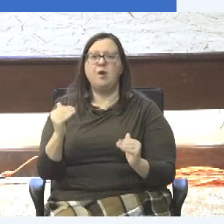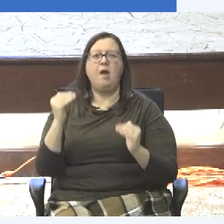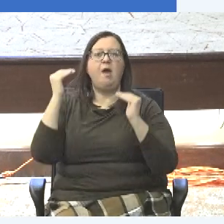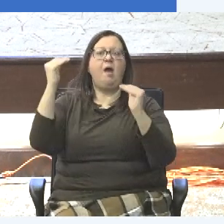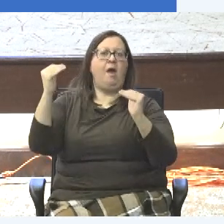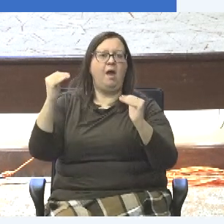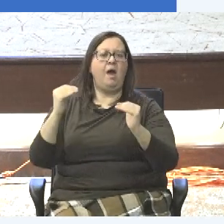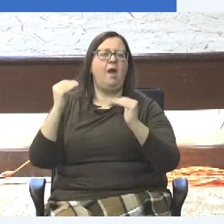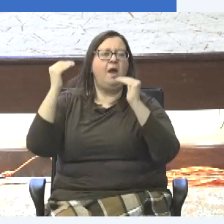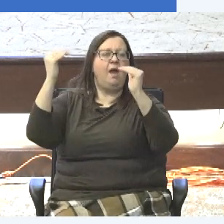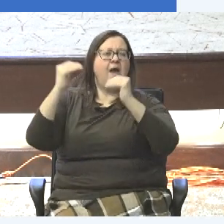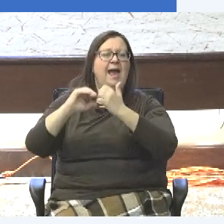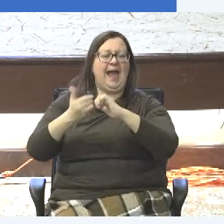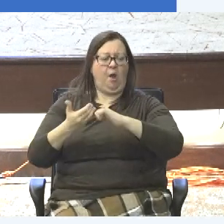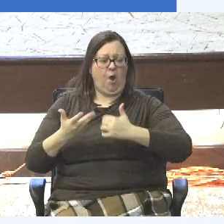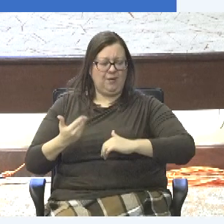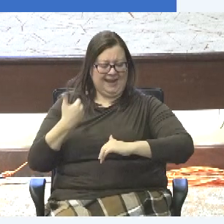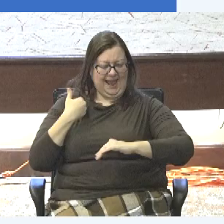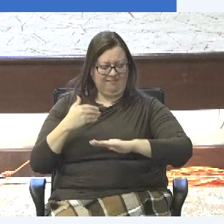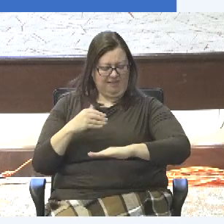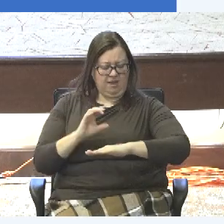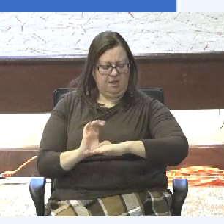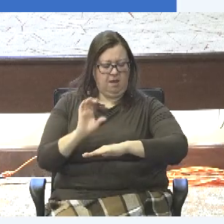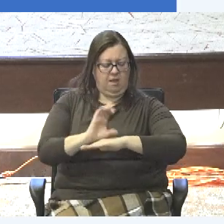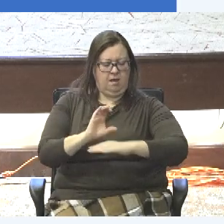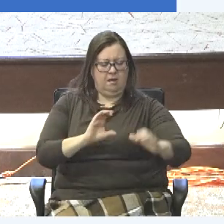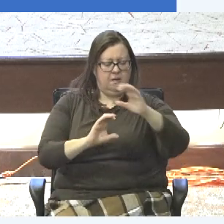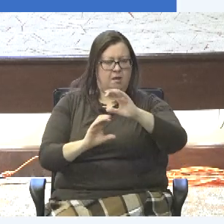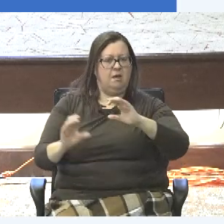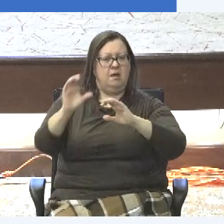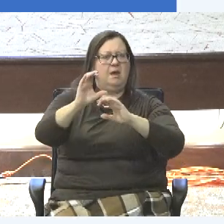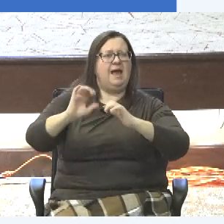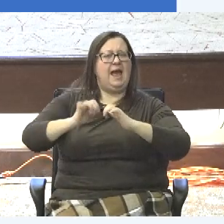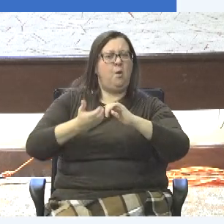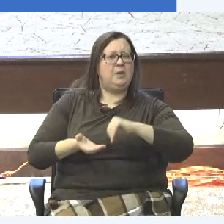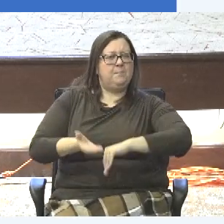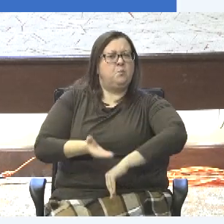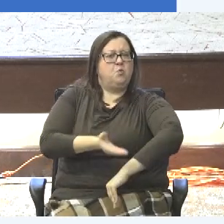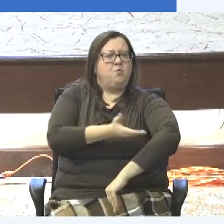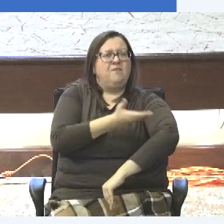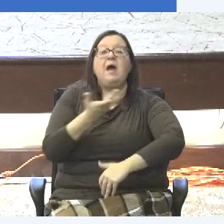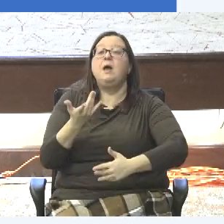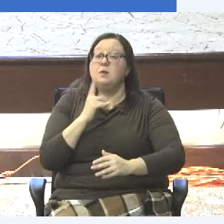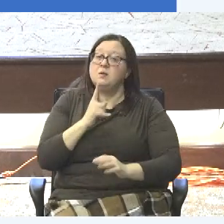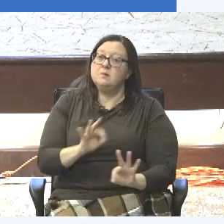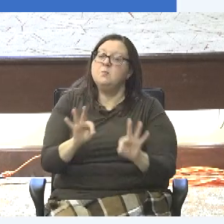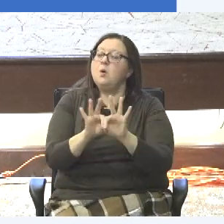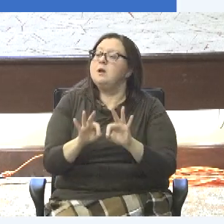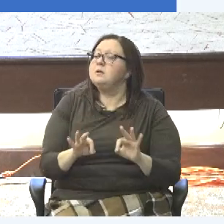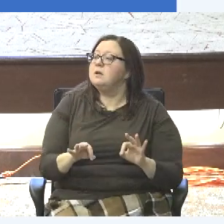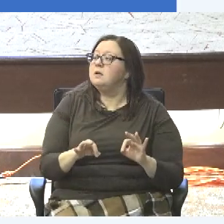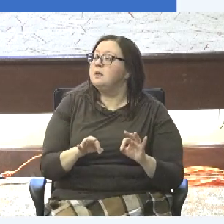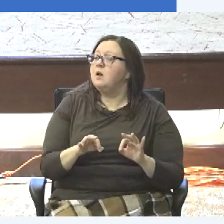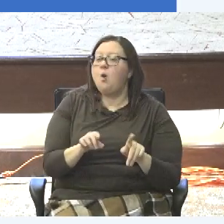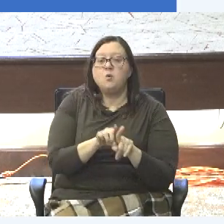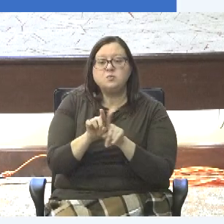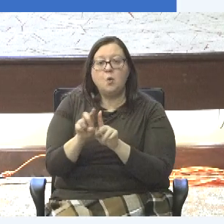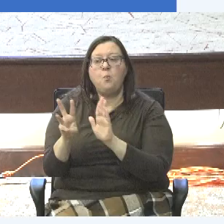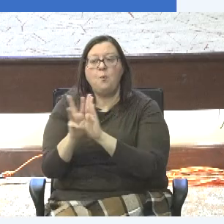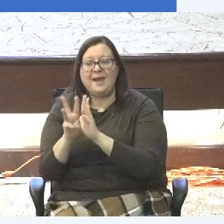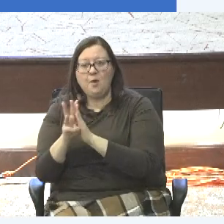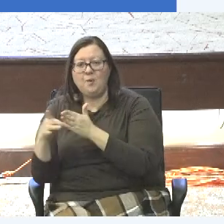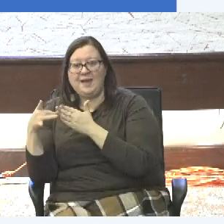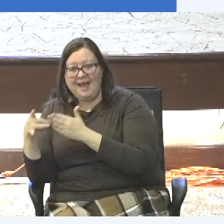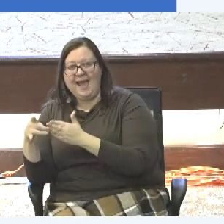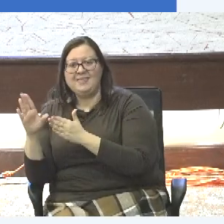do we improve upon what we already have? And that's the approach we're going to take. We're going to review and revise the Waco Fire Department vision, mission, and value statement.